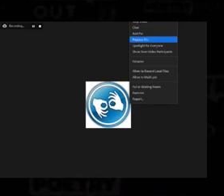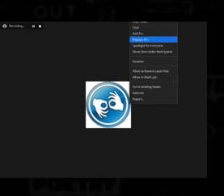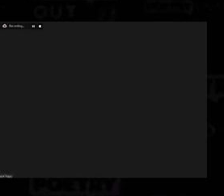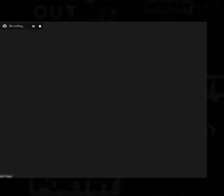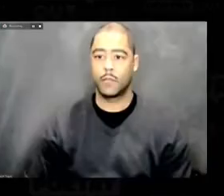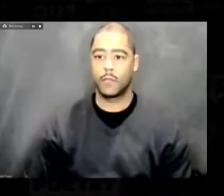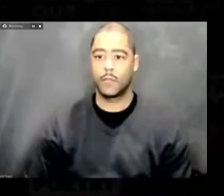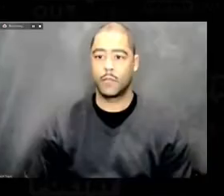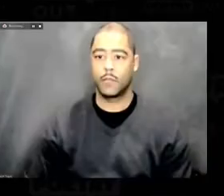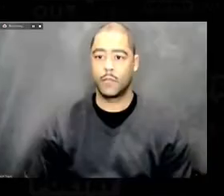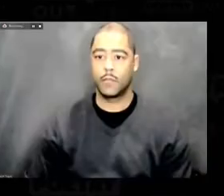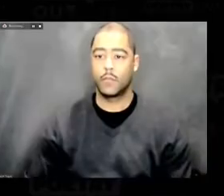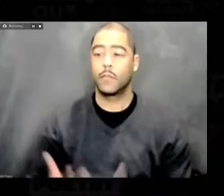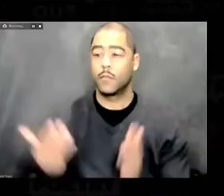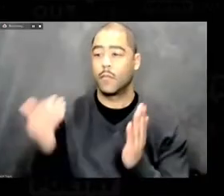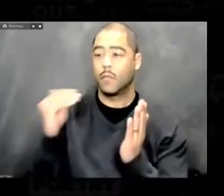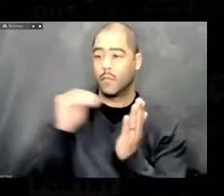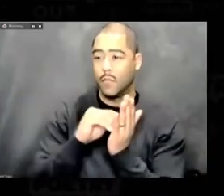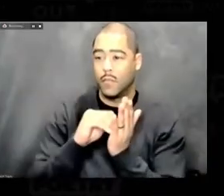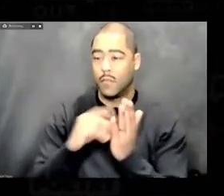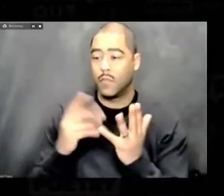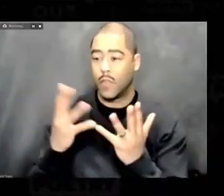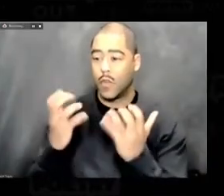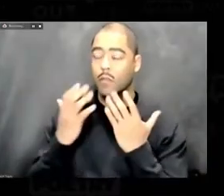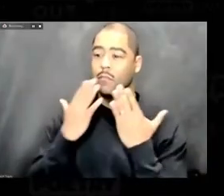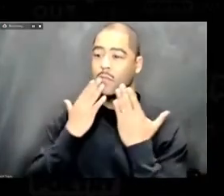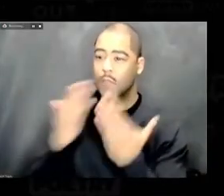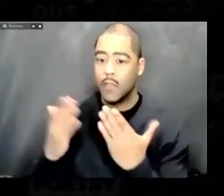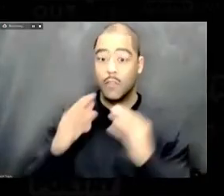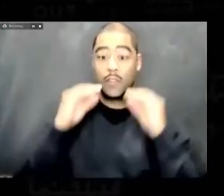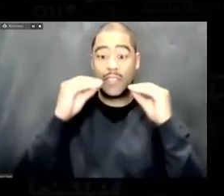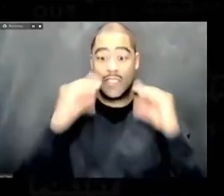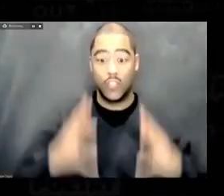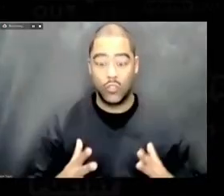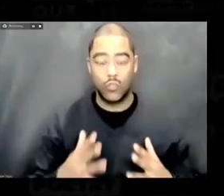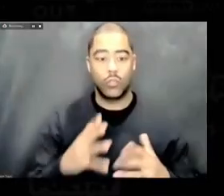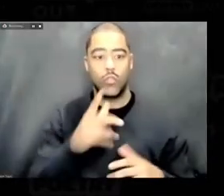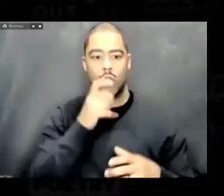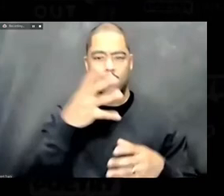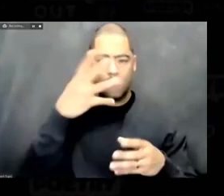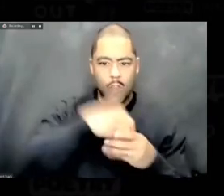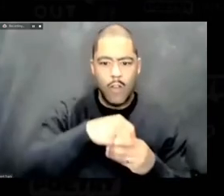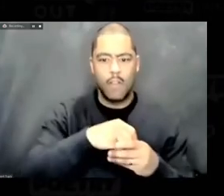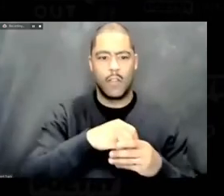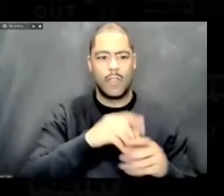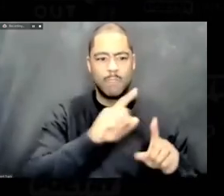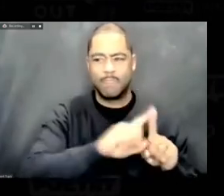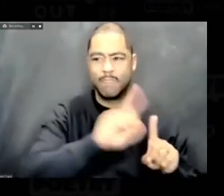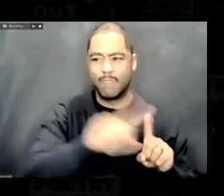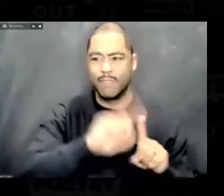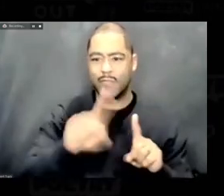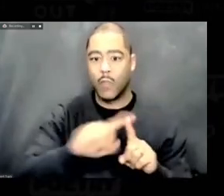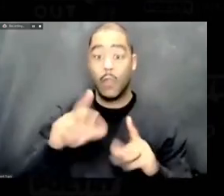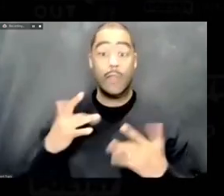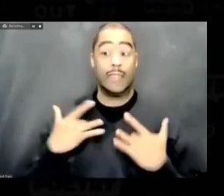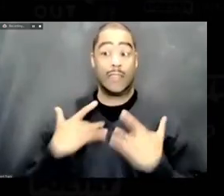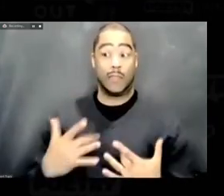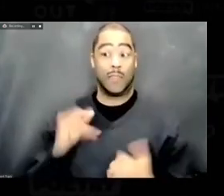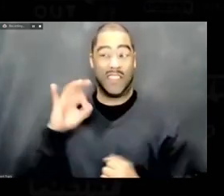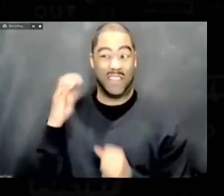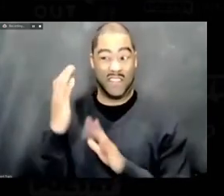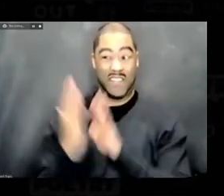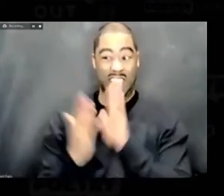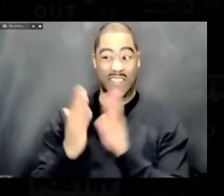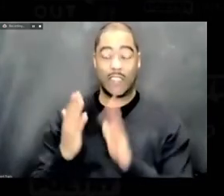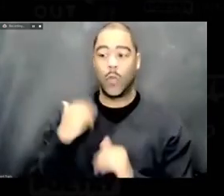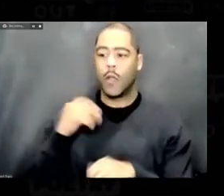our teachers stand up in the audience and receive a embarrassing, thunderous round of applause to be heard by the